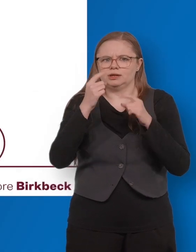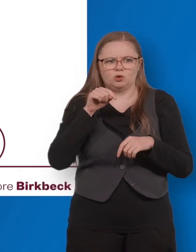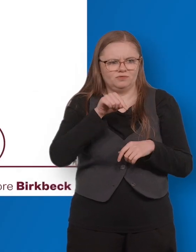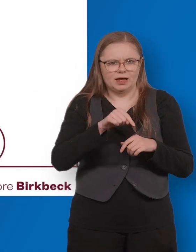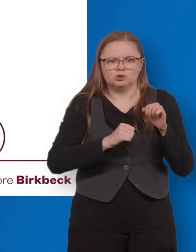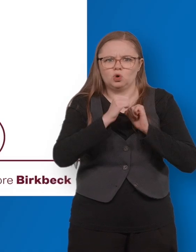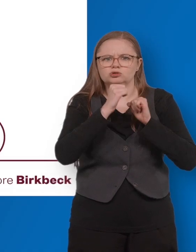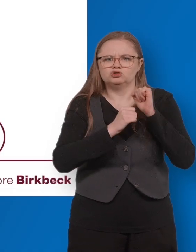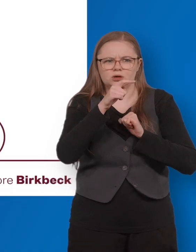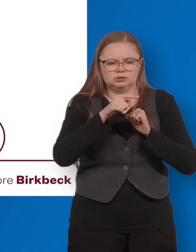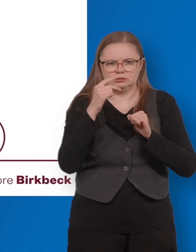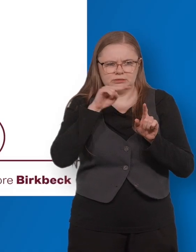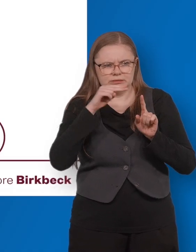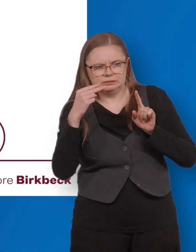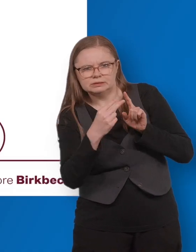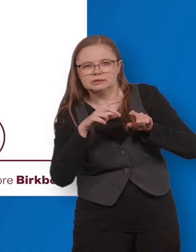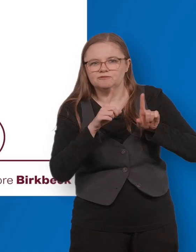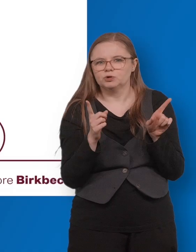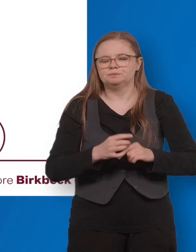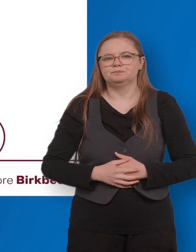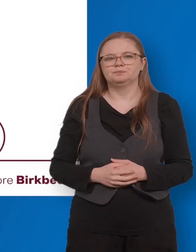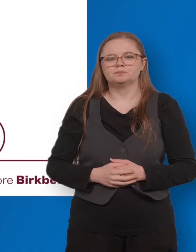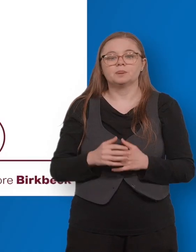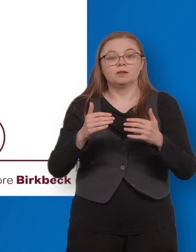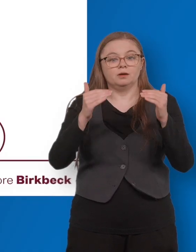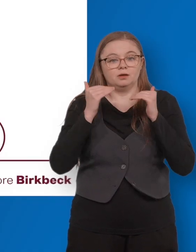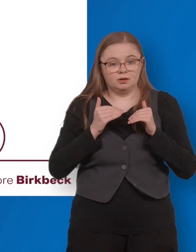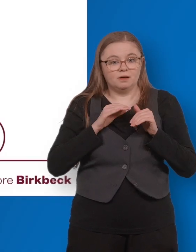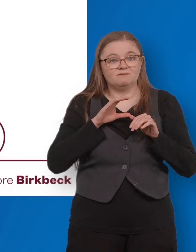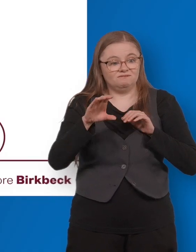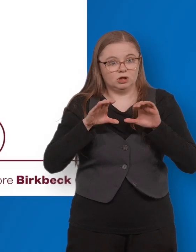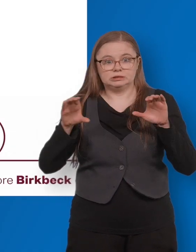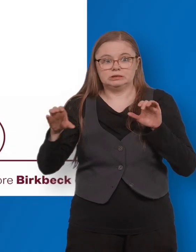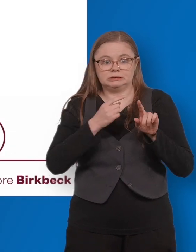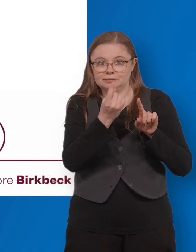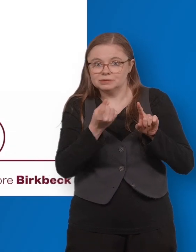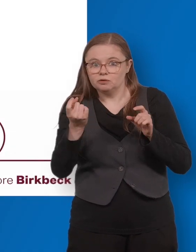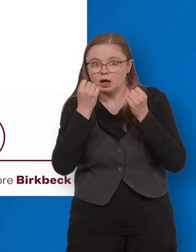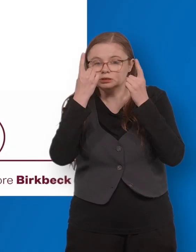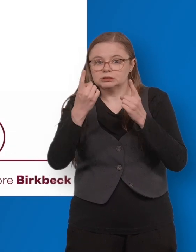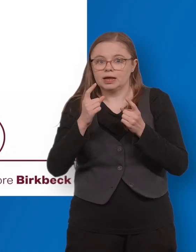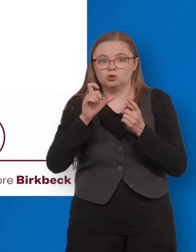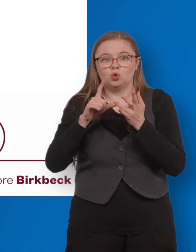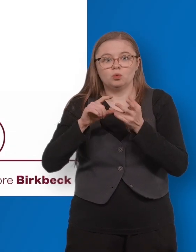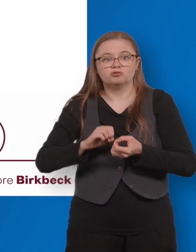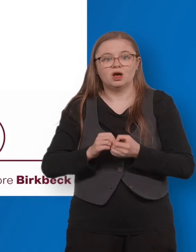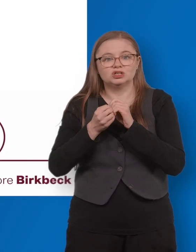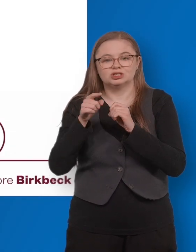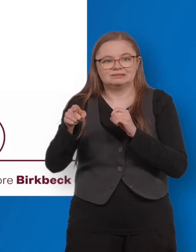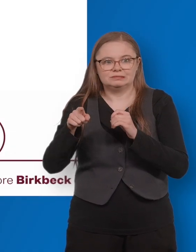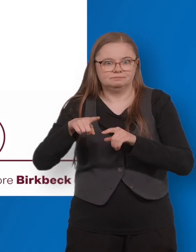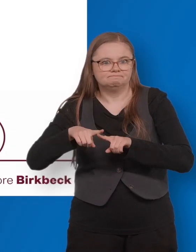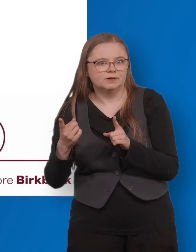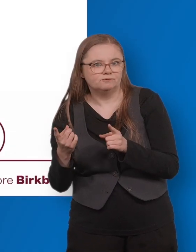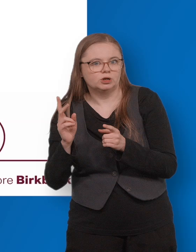Do funders understand co-production? It's another story. Feedback that we had from funders